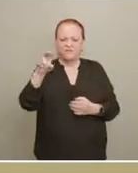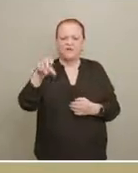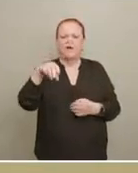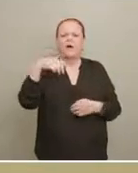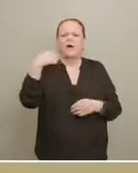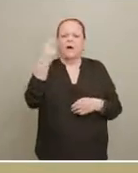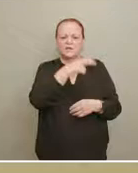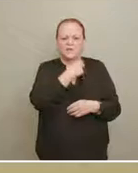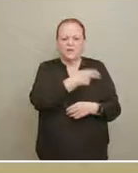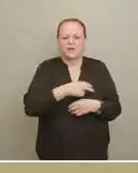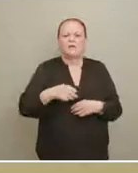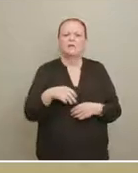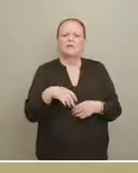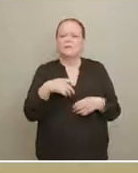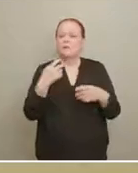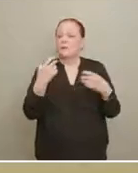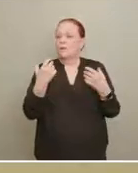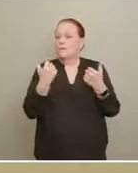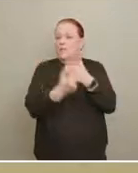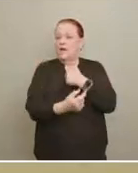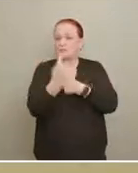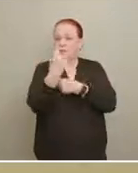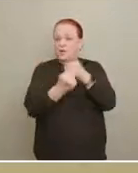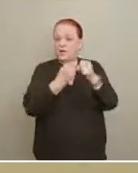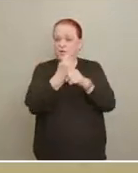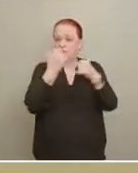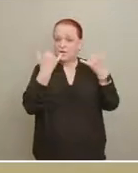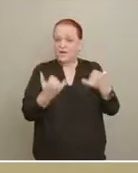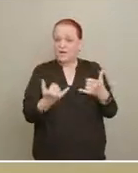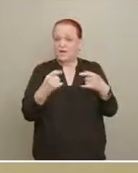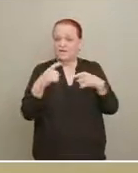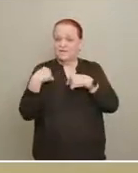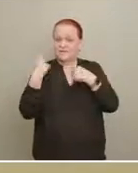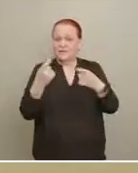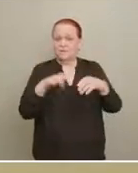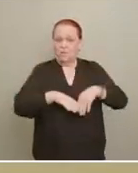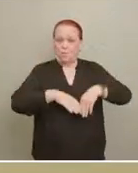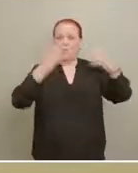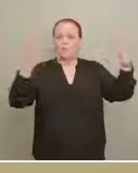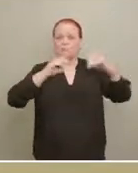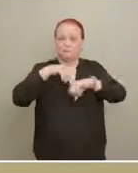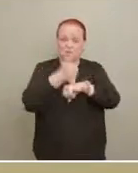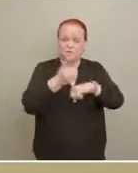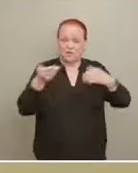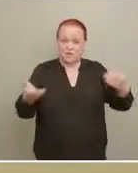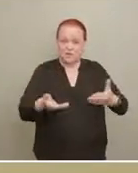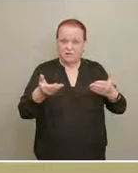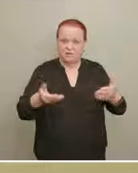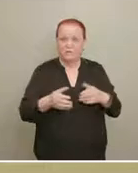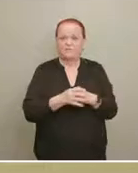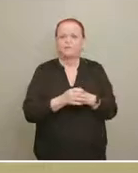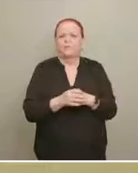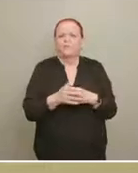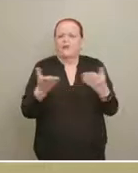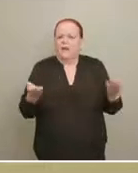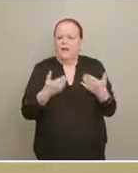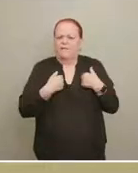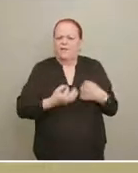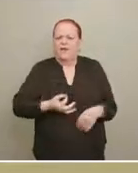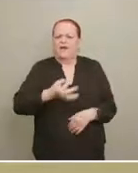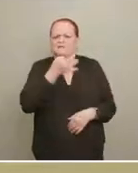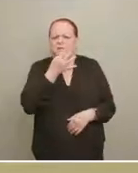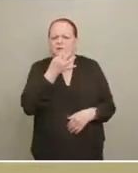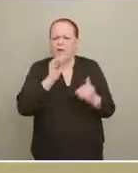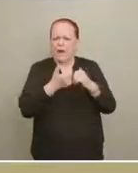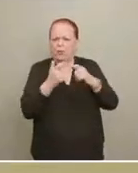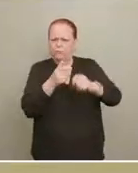year since BeWell first opened, so we wanted to speak to the experts and hear how the BeWell campus has revolutionized